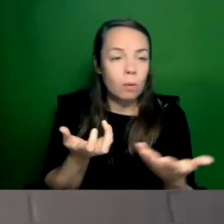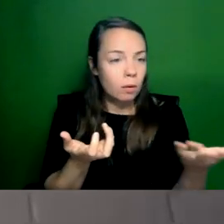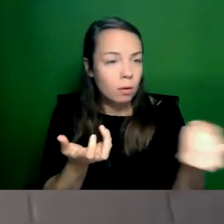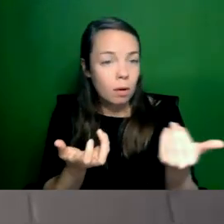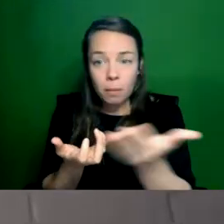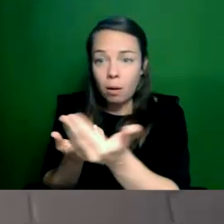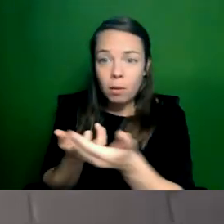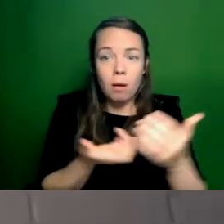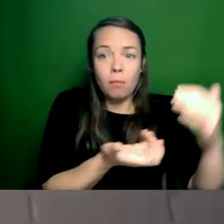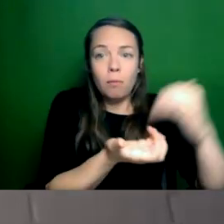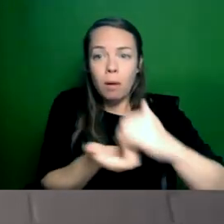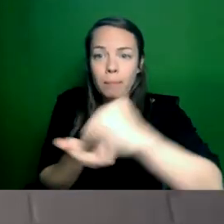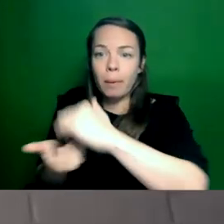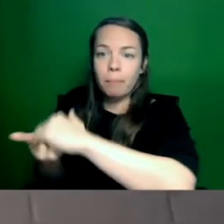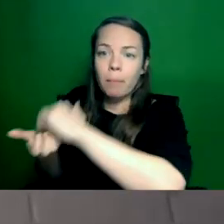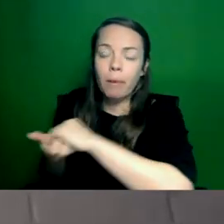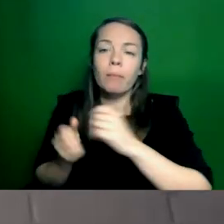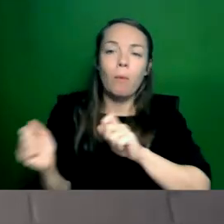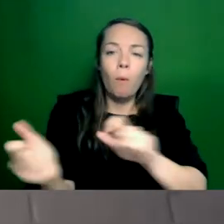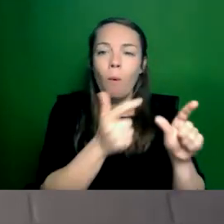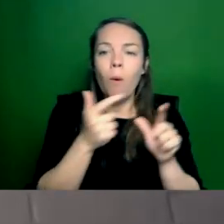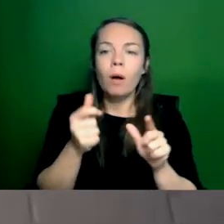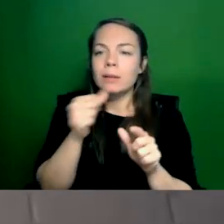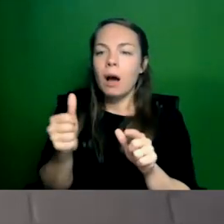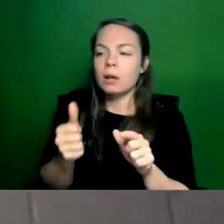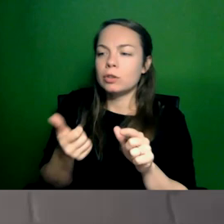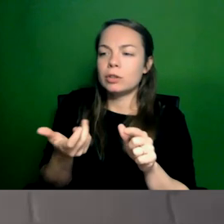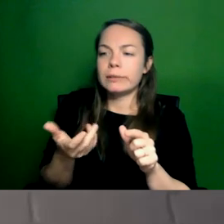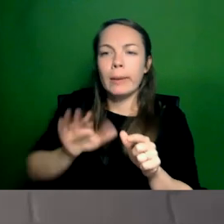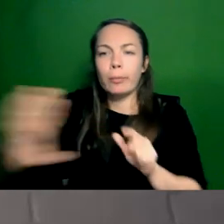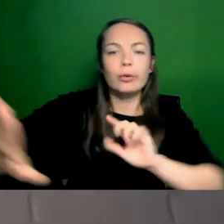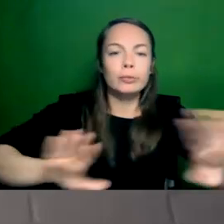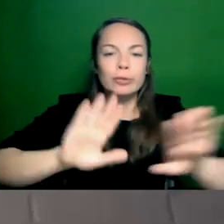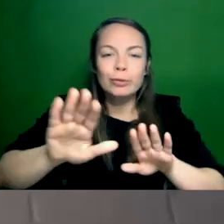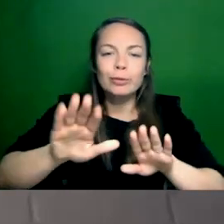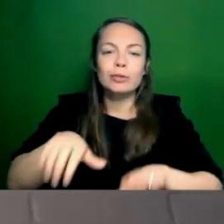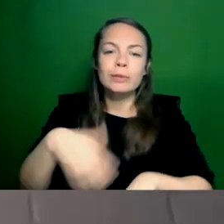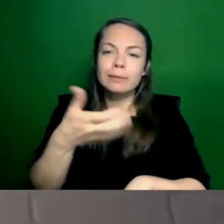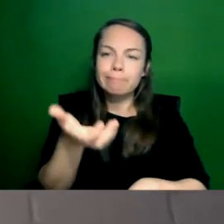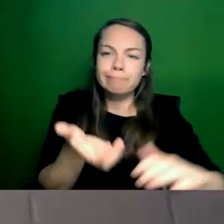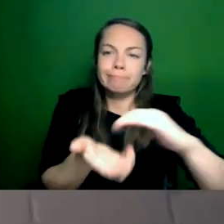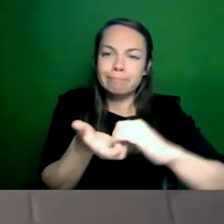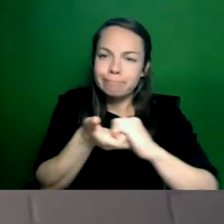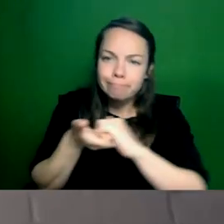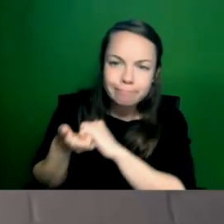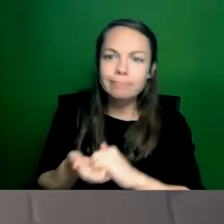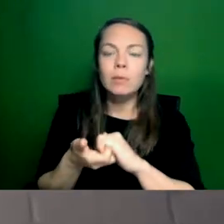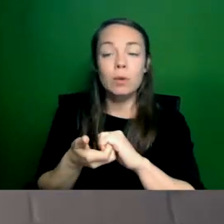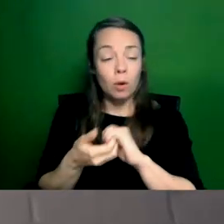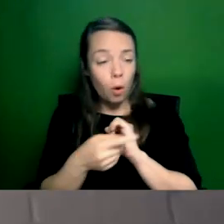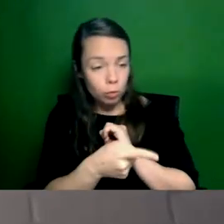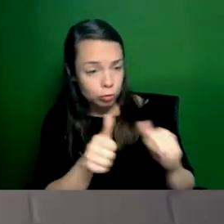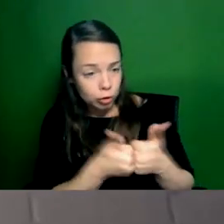them together, and not just pushing them along, but walking together saying, I'm failing in life, I'm challenged in life just as well as you